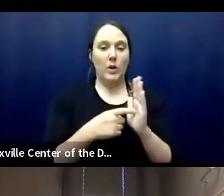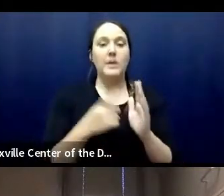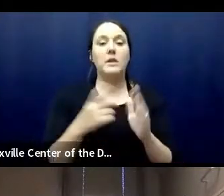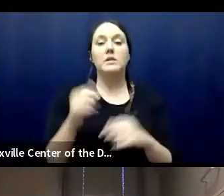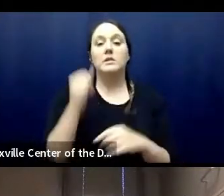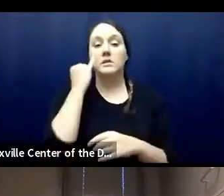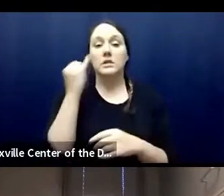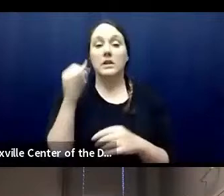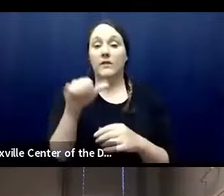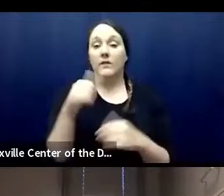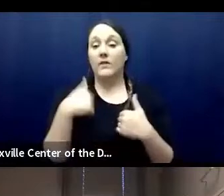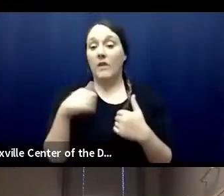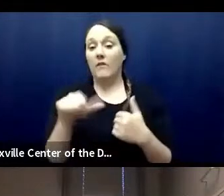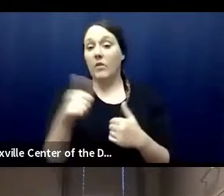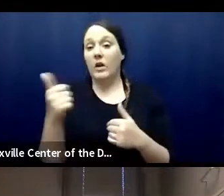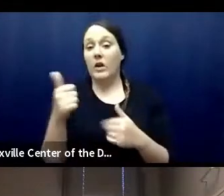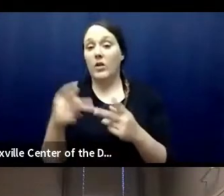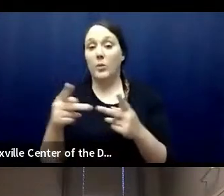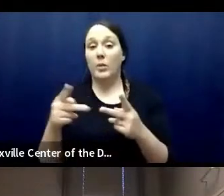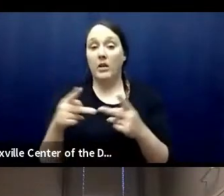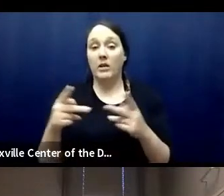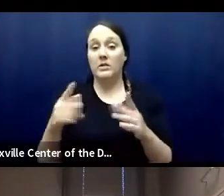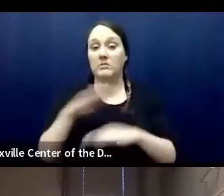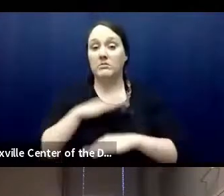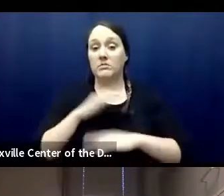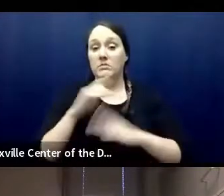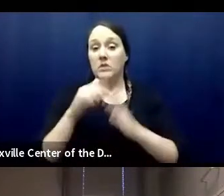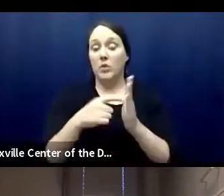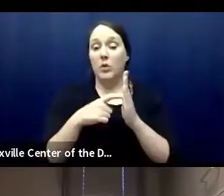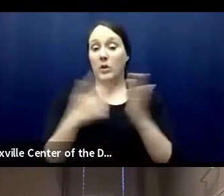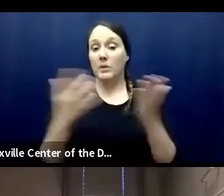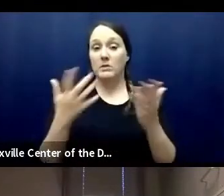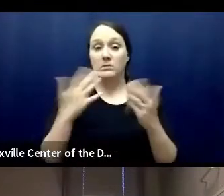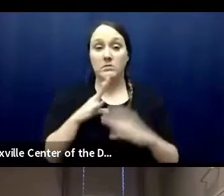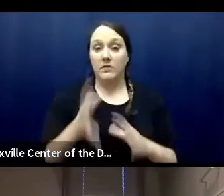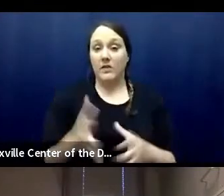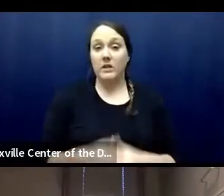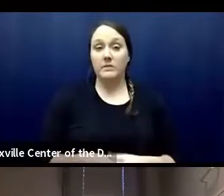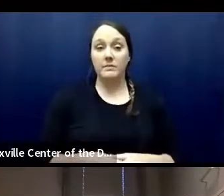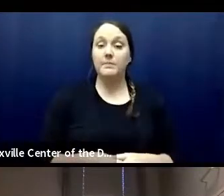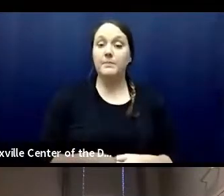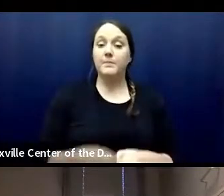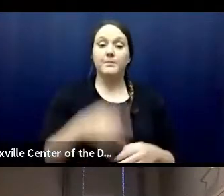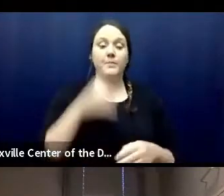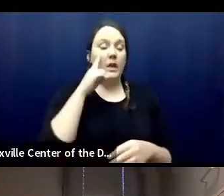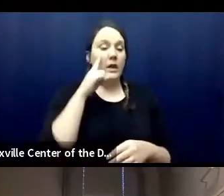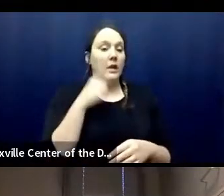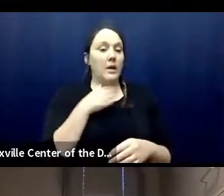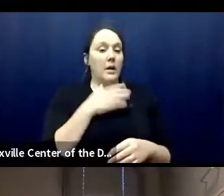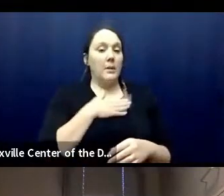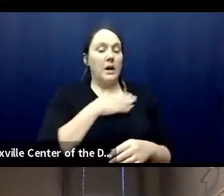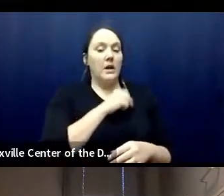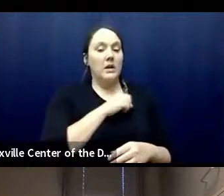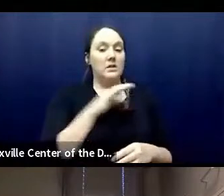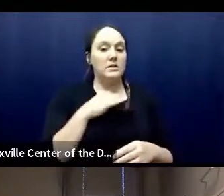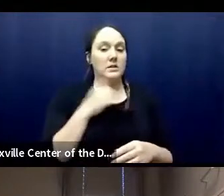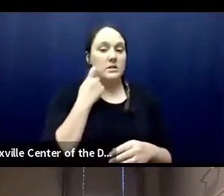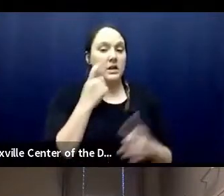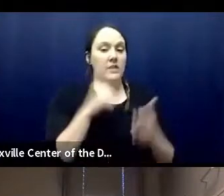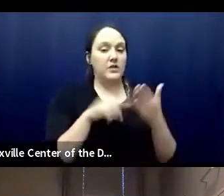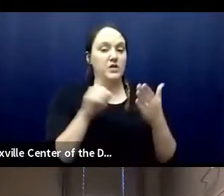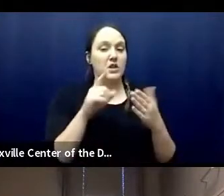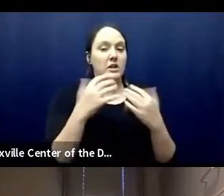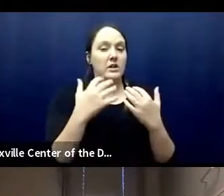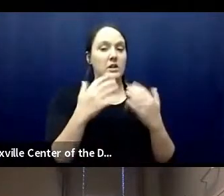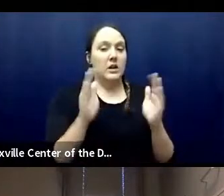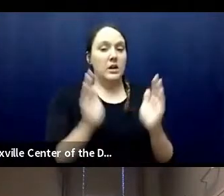those criteria, you're welcome to use it. So I think my staff just checked and the small assembly